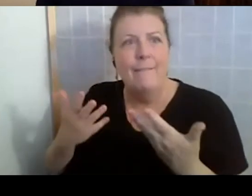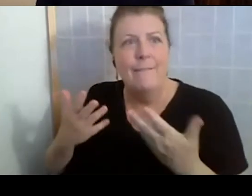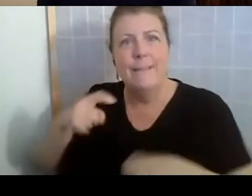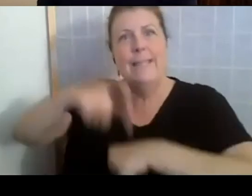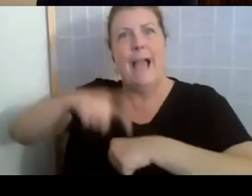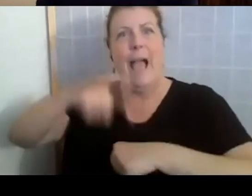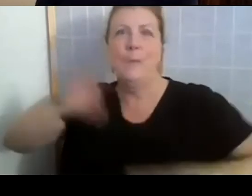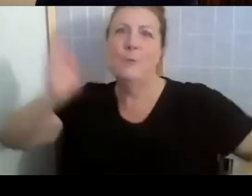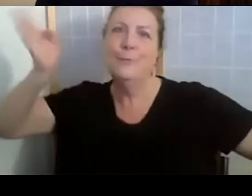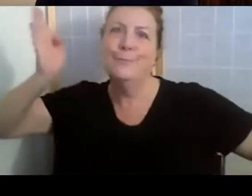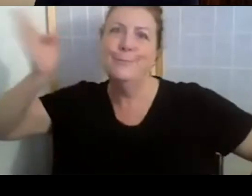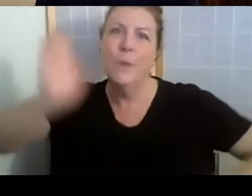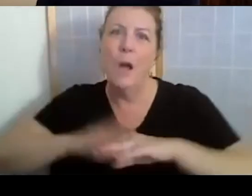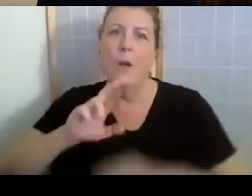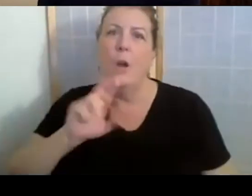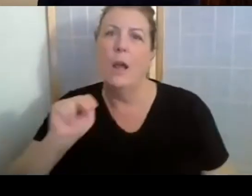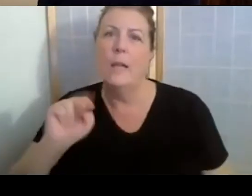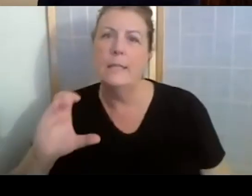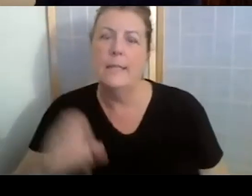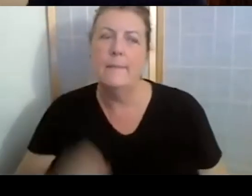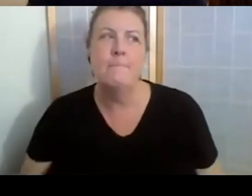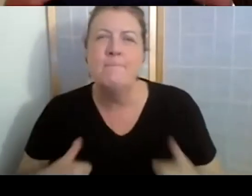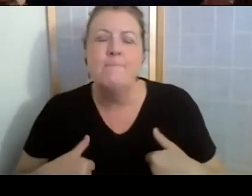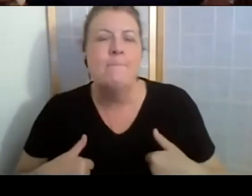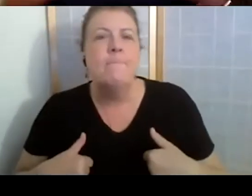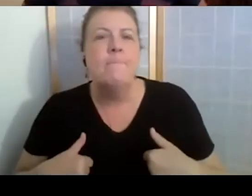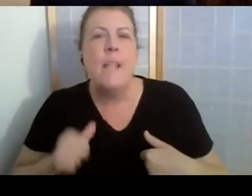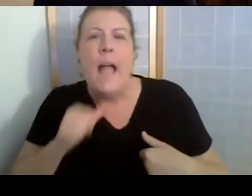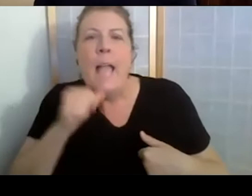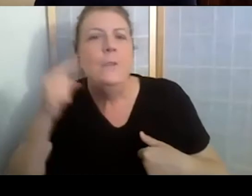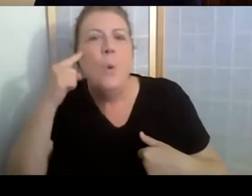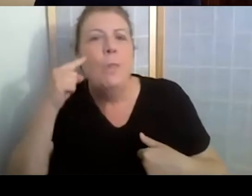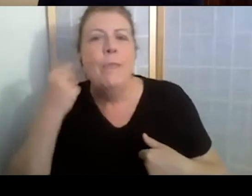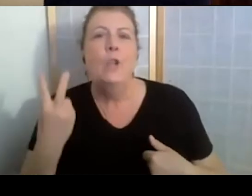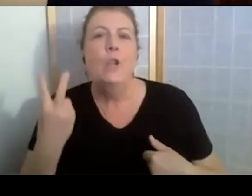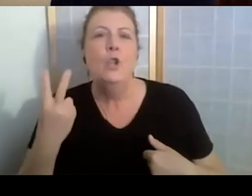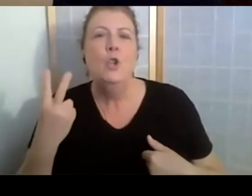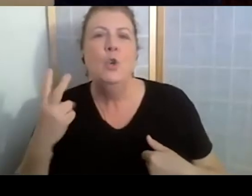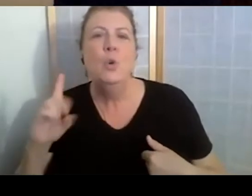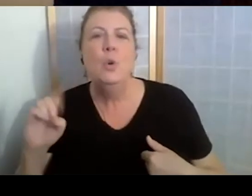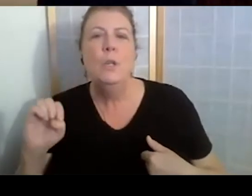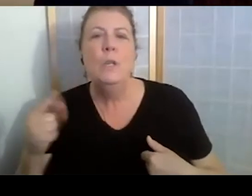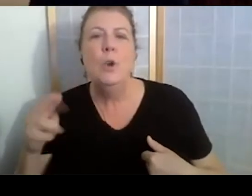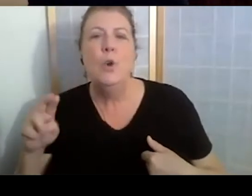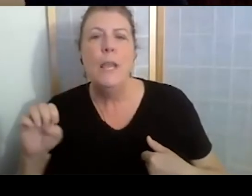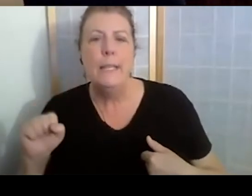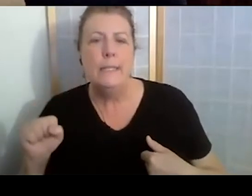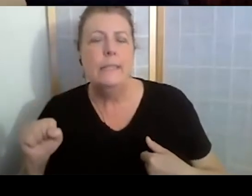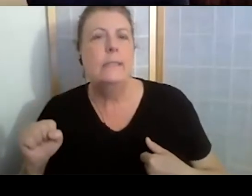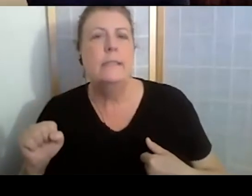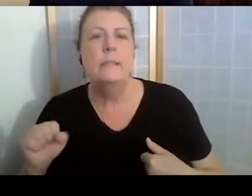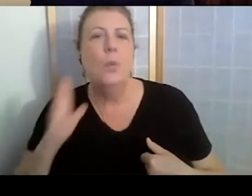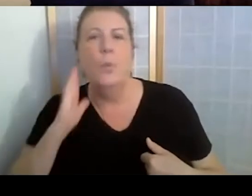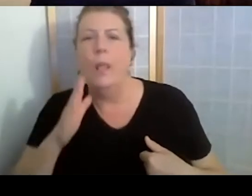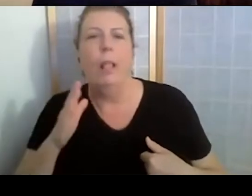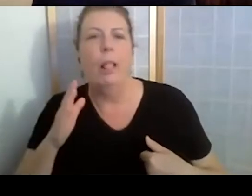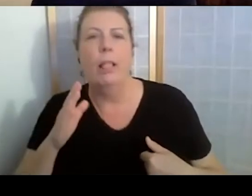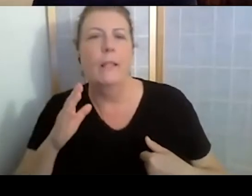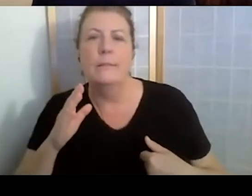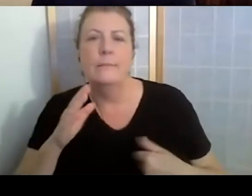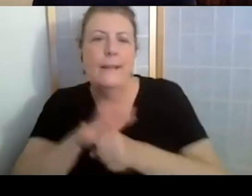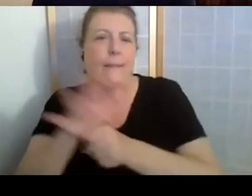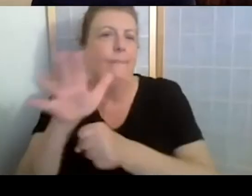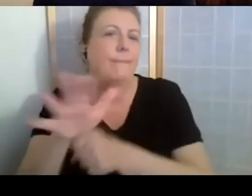I say 2 degrees is not going to do the trick, as the hugest Obama fan there is. Sure. No, and I think